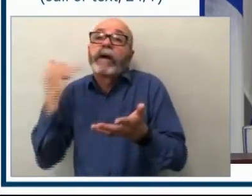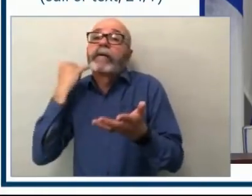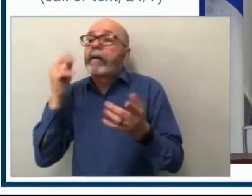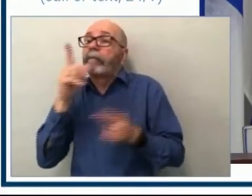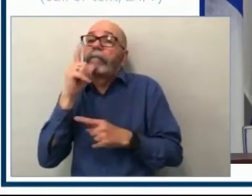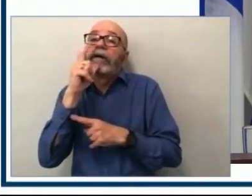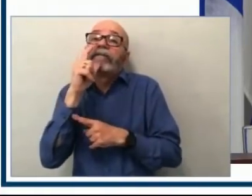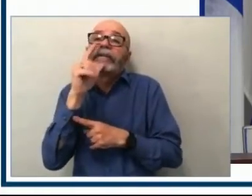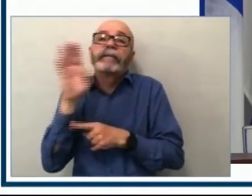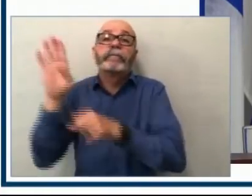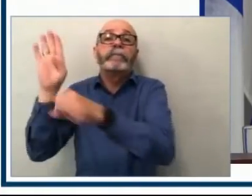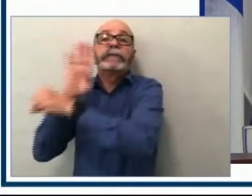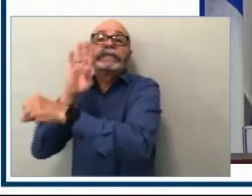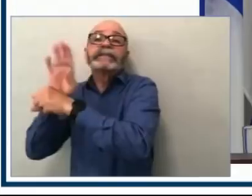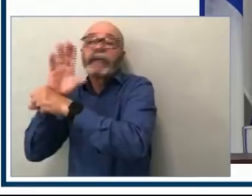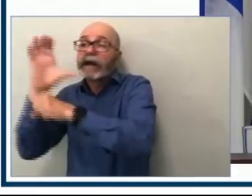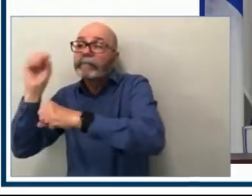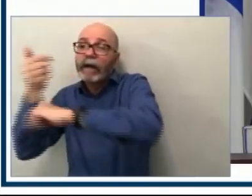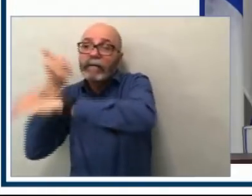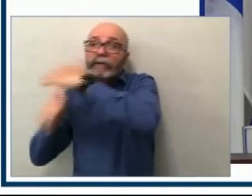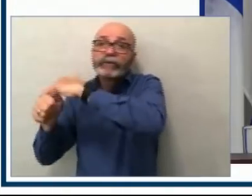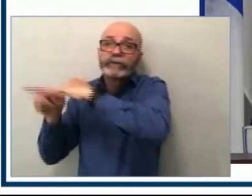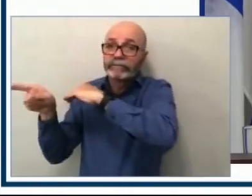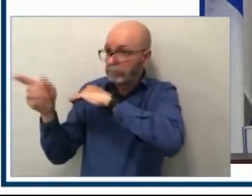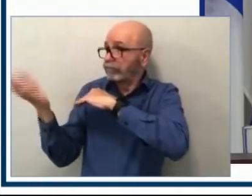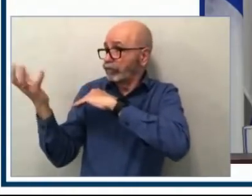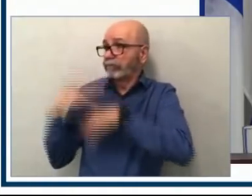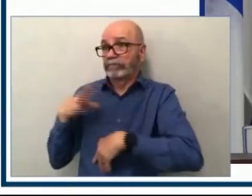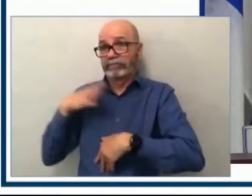what the Conservative Party stands for, they should stand up and say so.